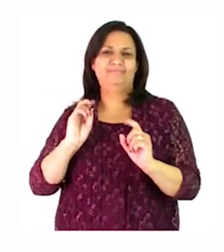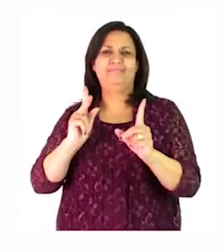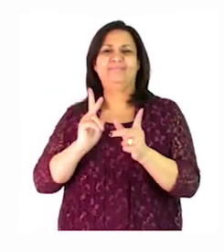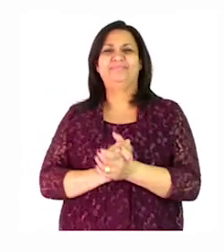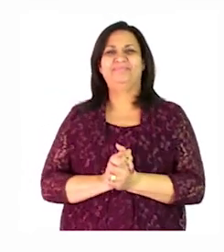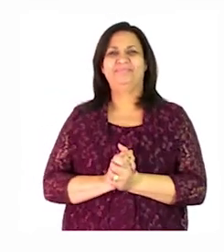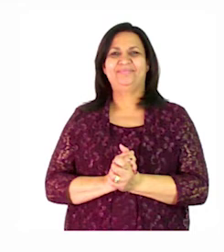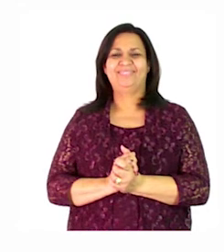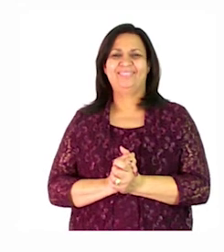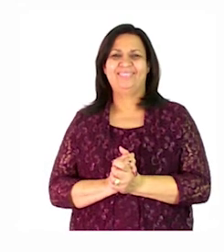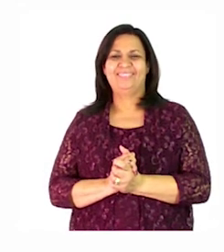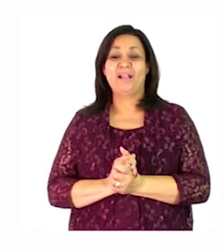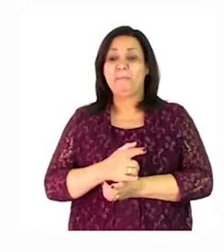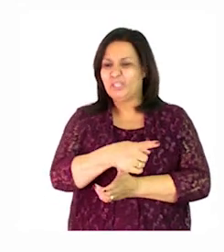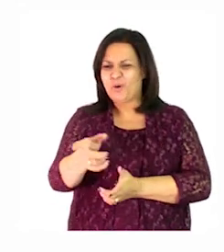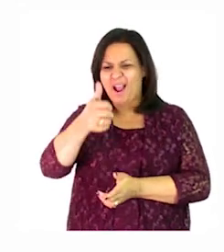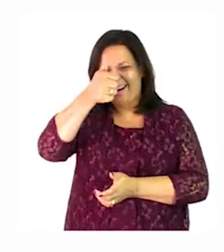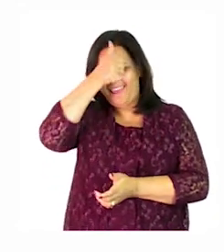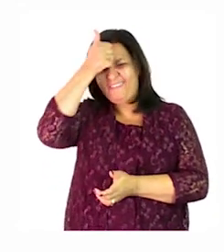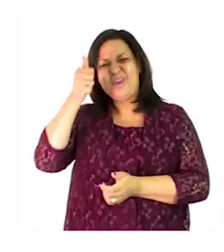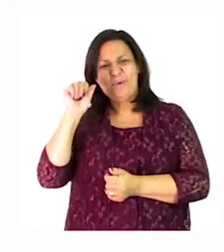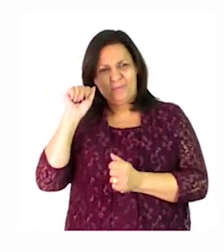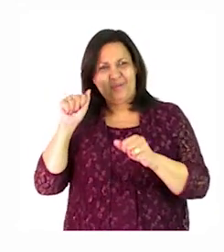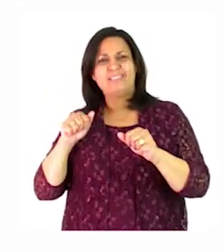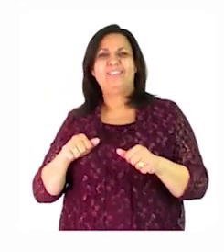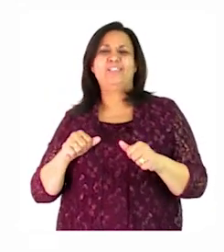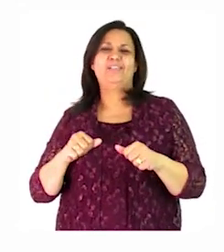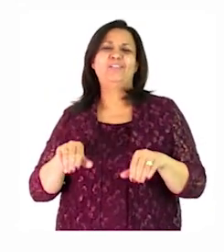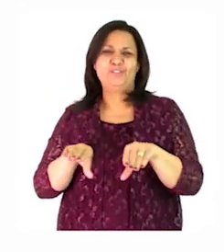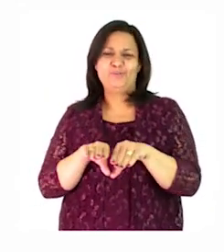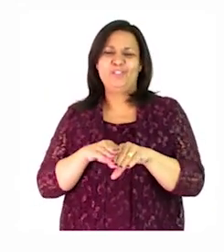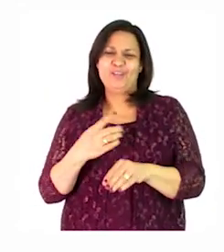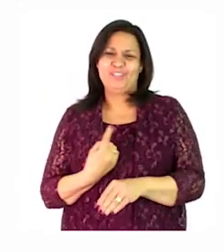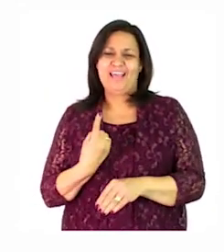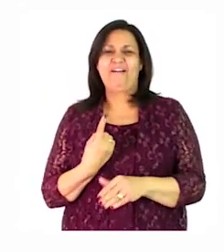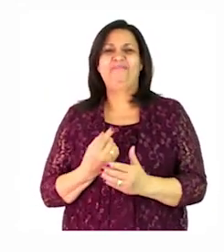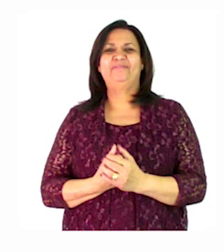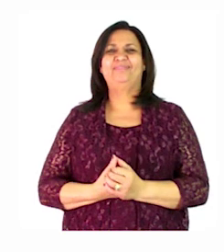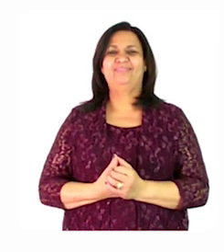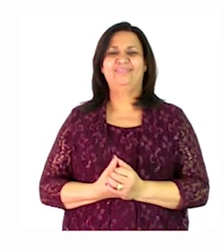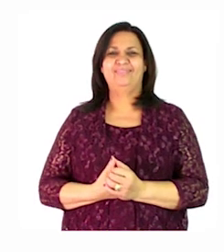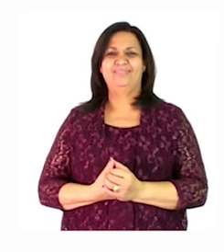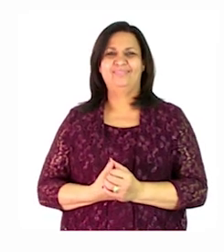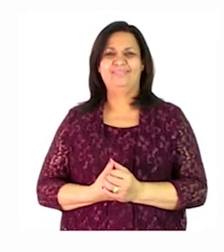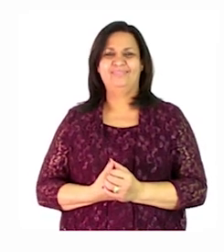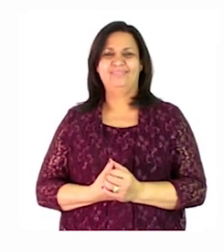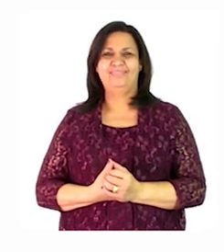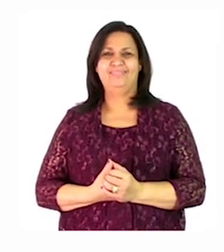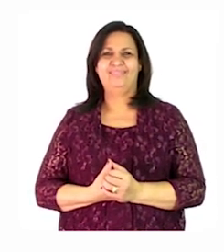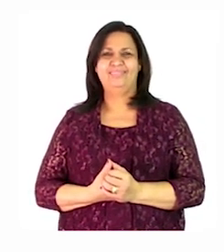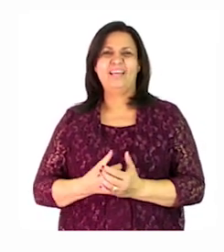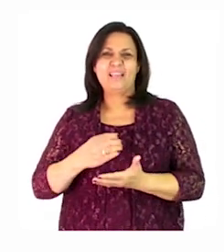answers because I know you are very clever. You will be able to do that. Can you do the rest? The mugs, the